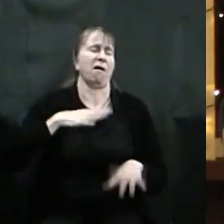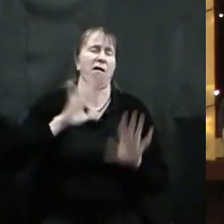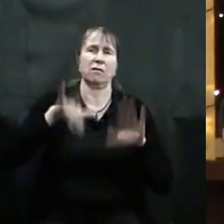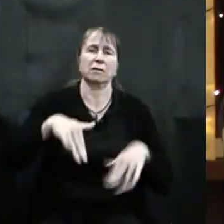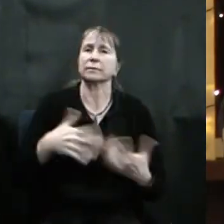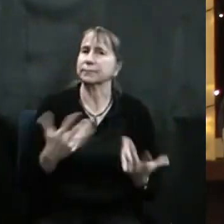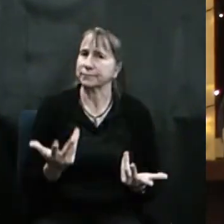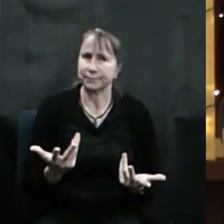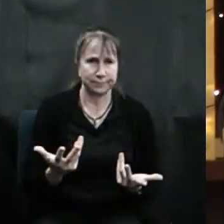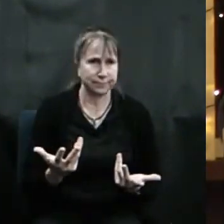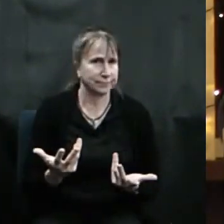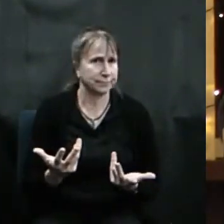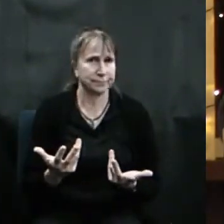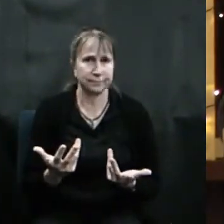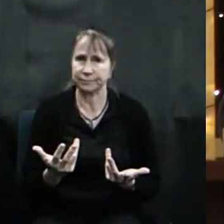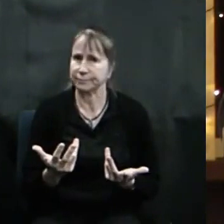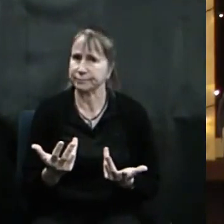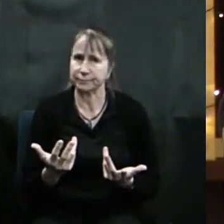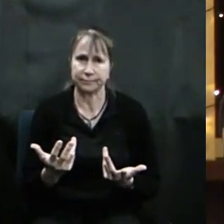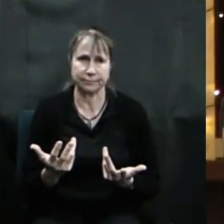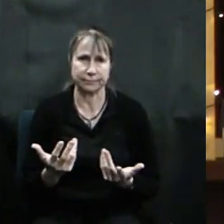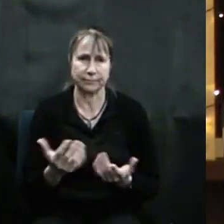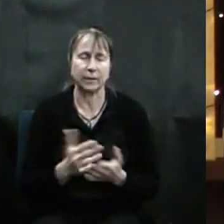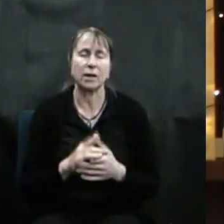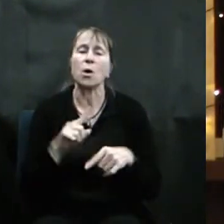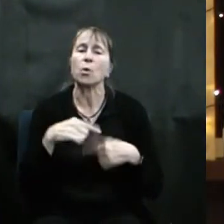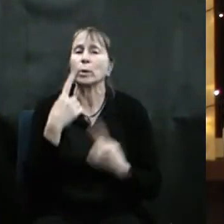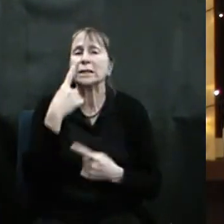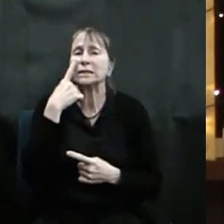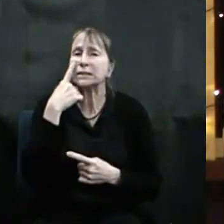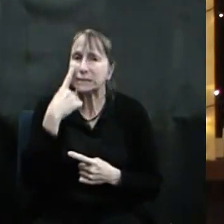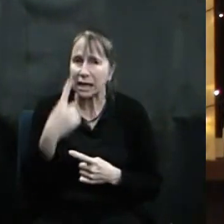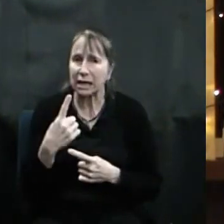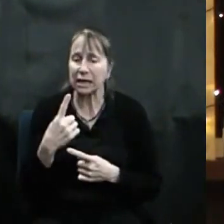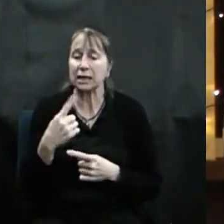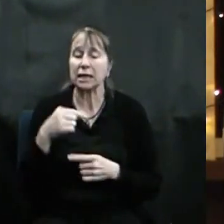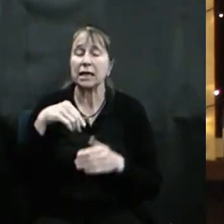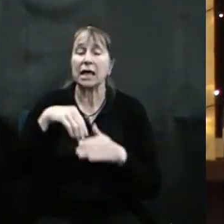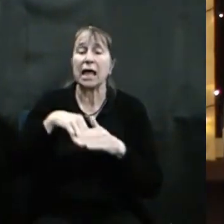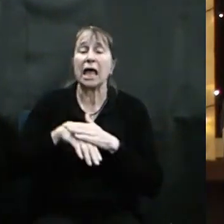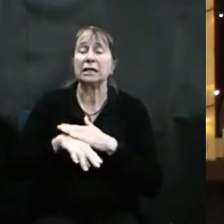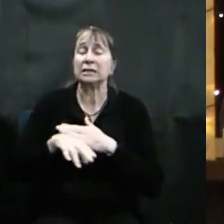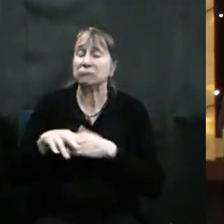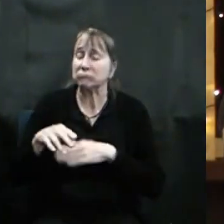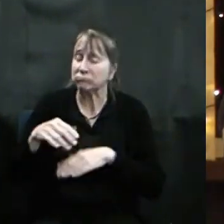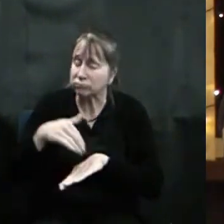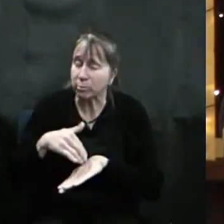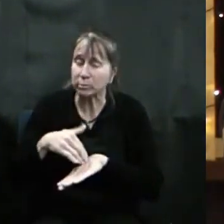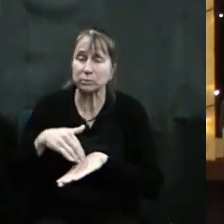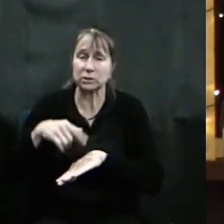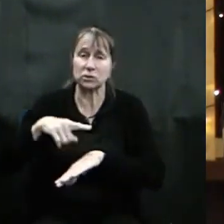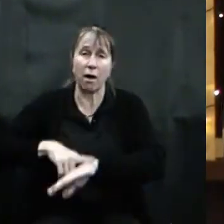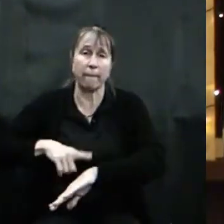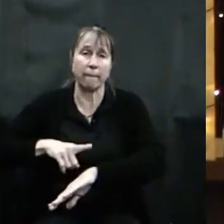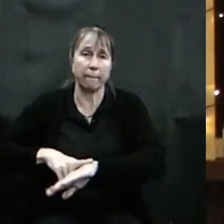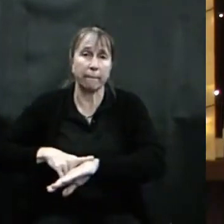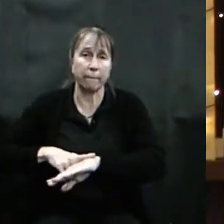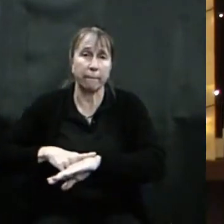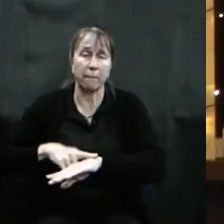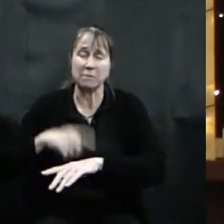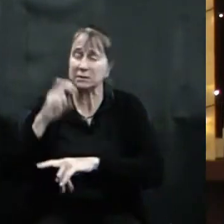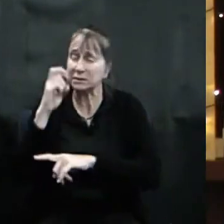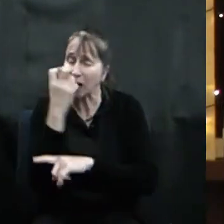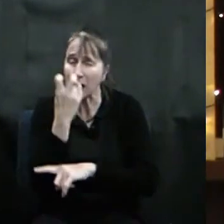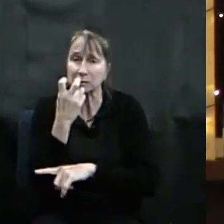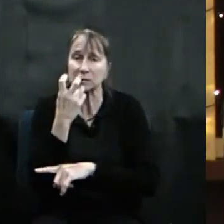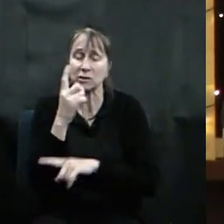What's going to be clear is that it's precisely against this dark background, when we see it in all its